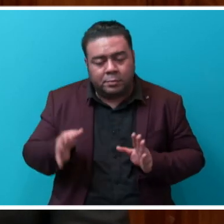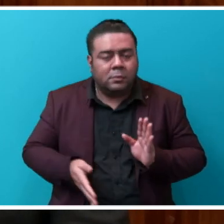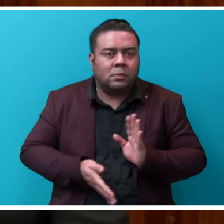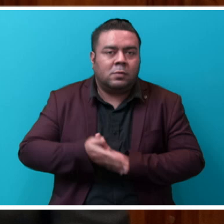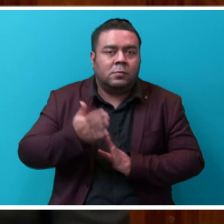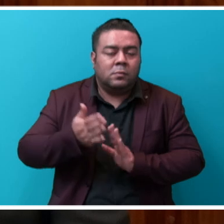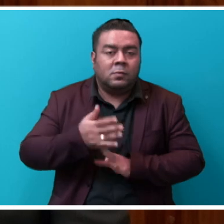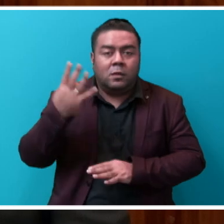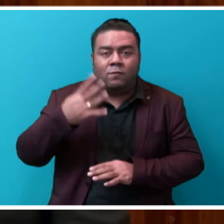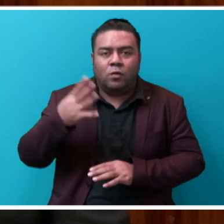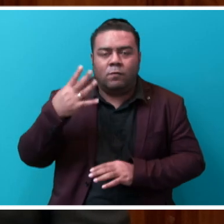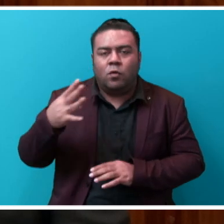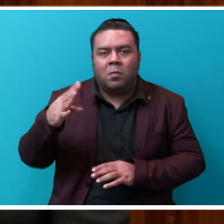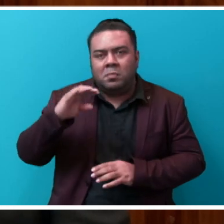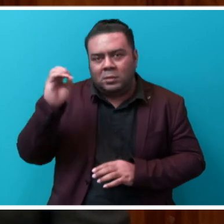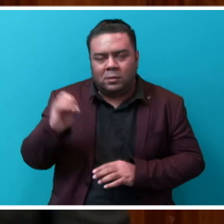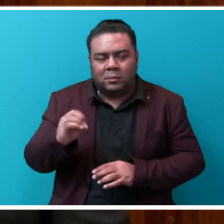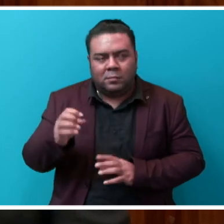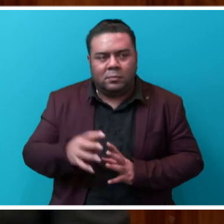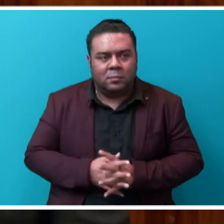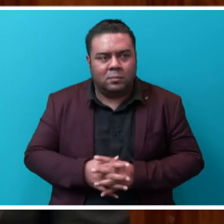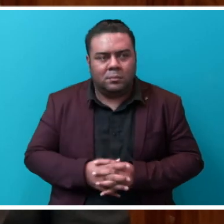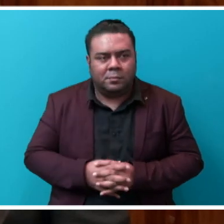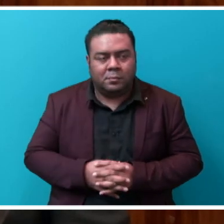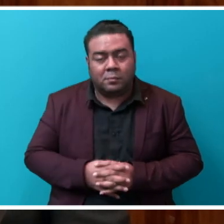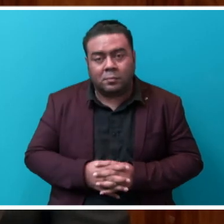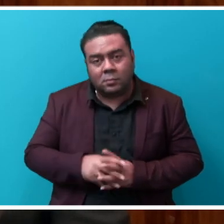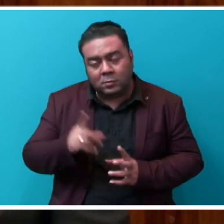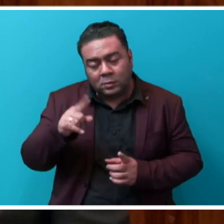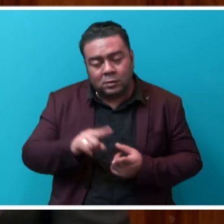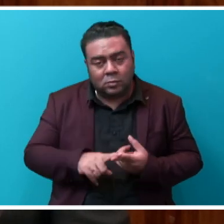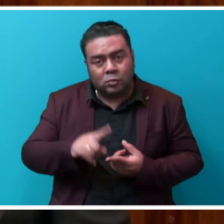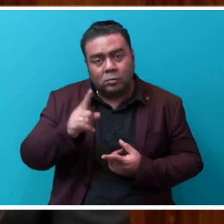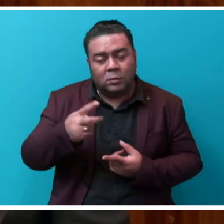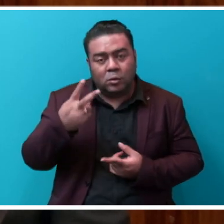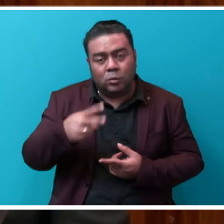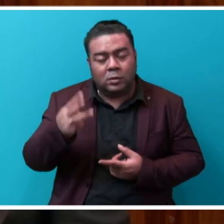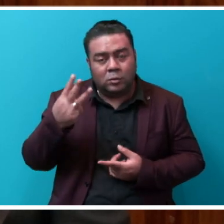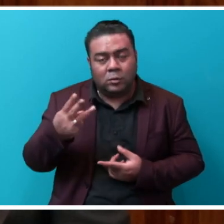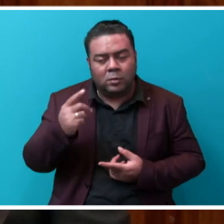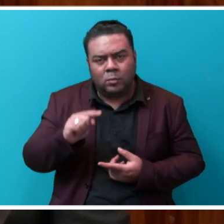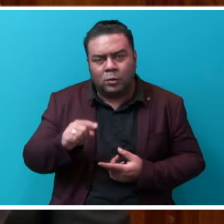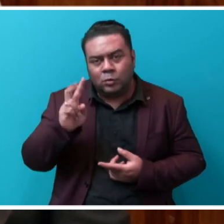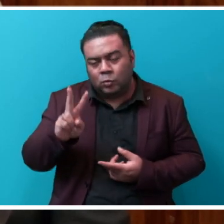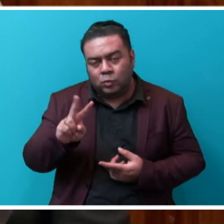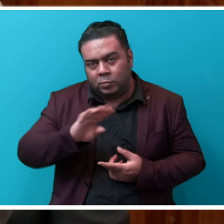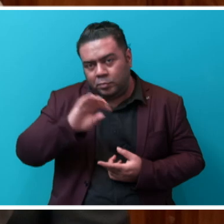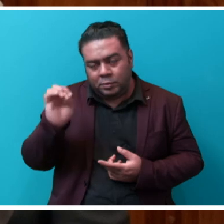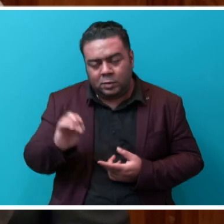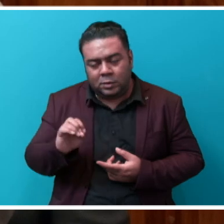at 44%. Personal remittances increased by 23.2%